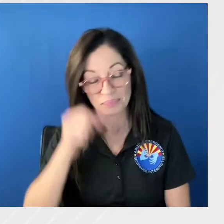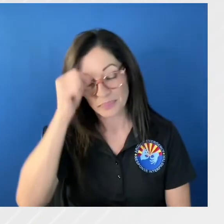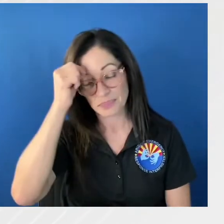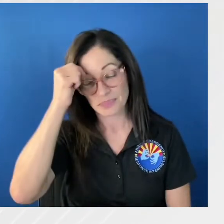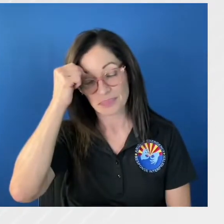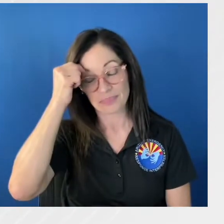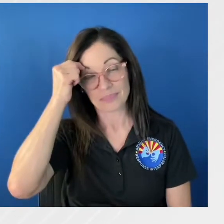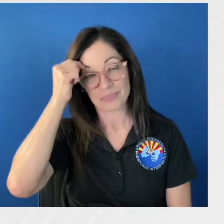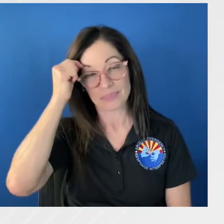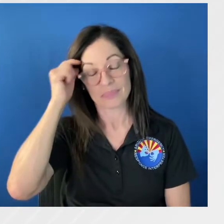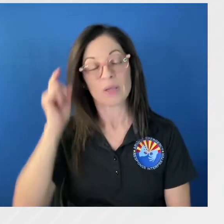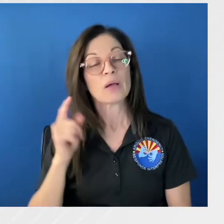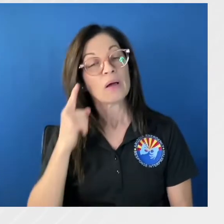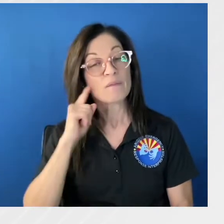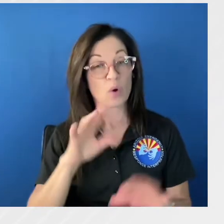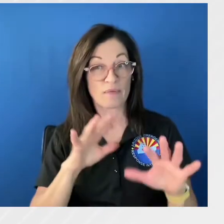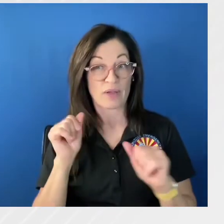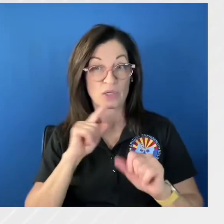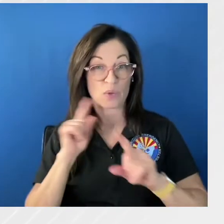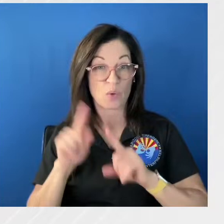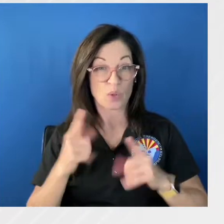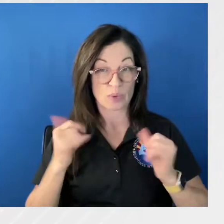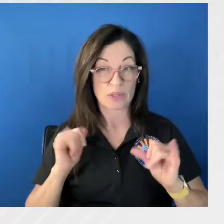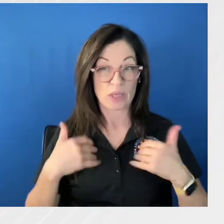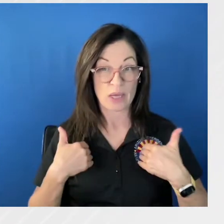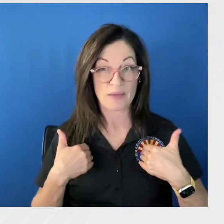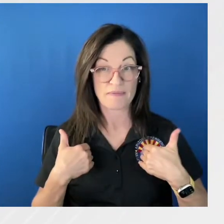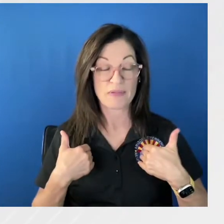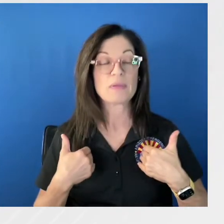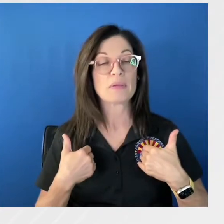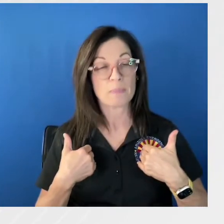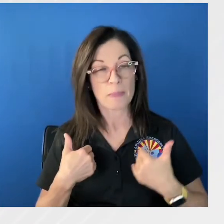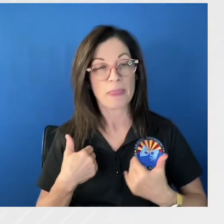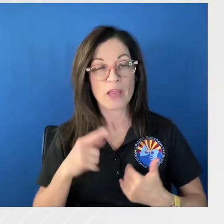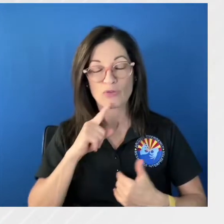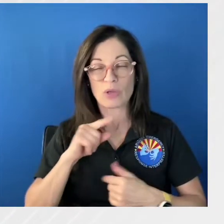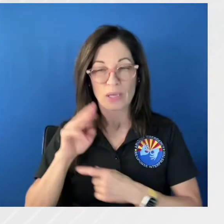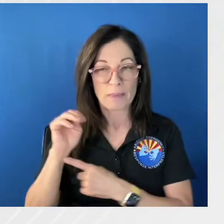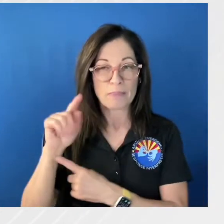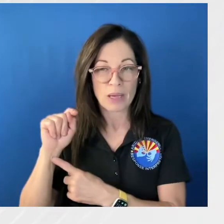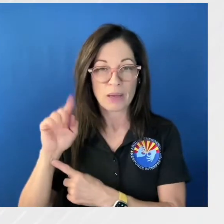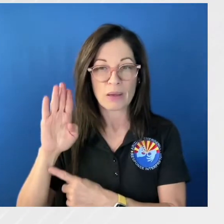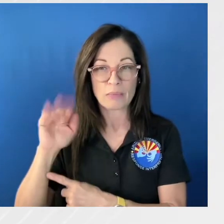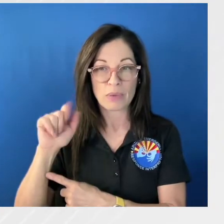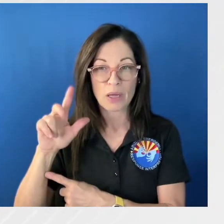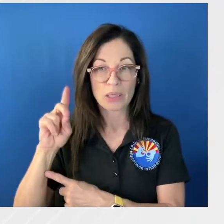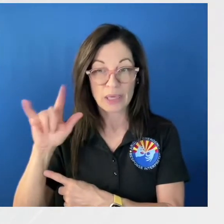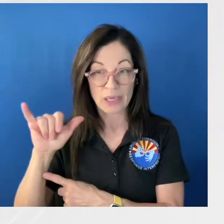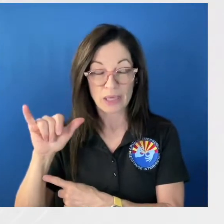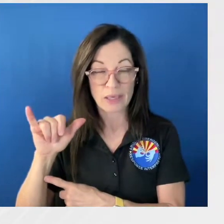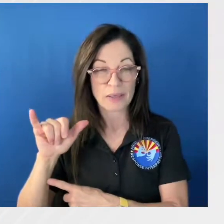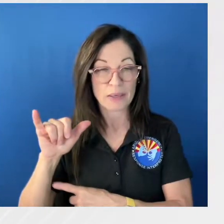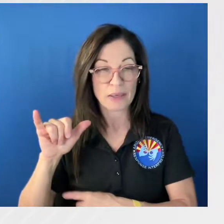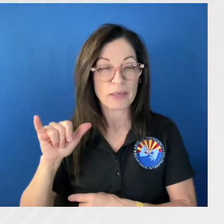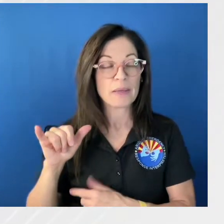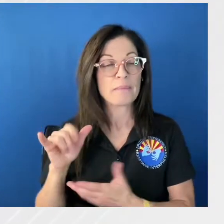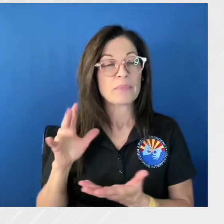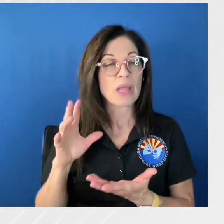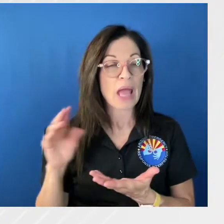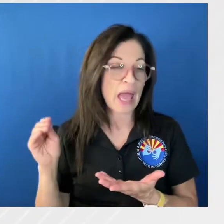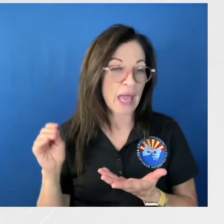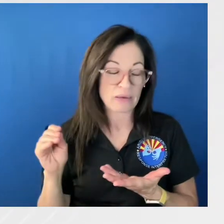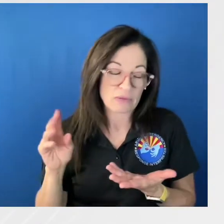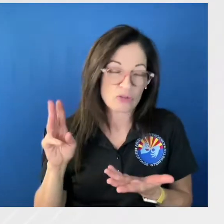as the evacuation orders that still exist, it's really Mount Baldy, that community, and just keeping it in its most simplest form, the